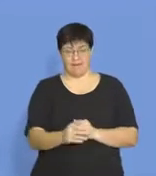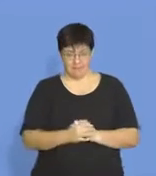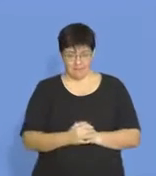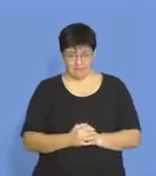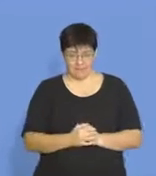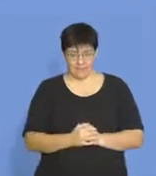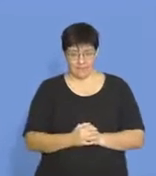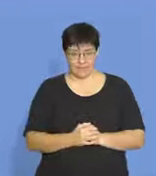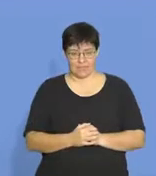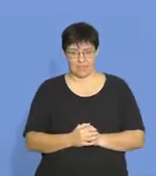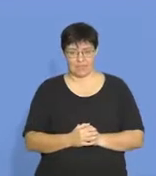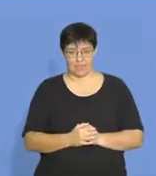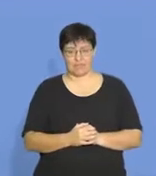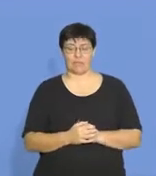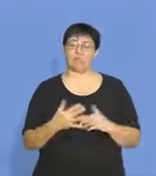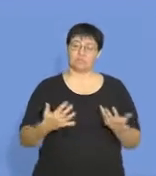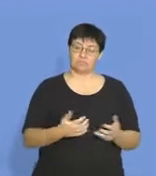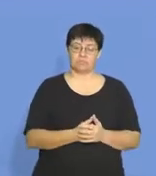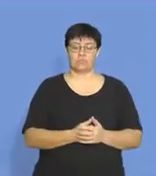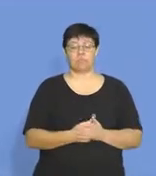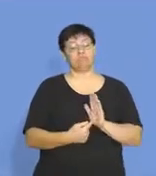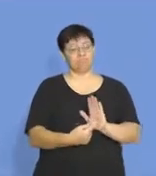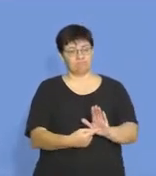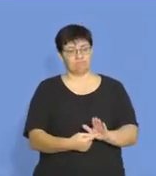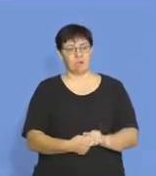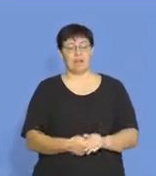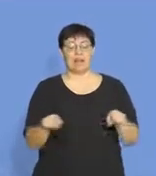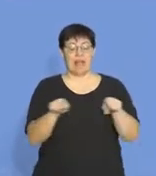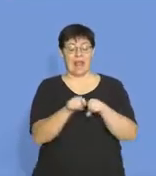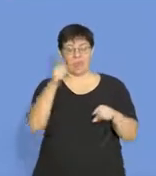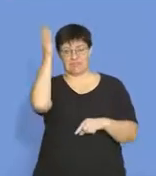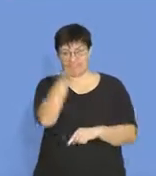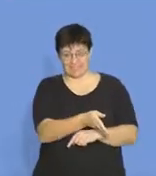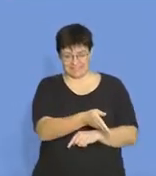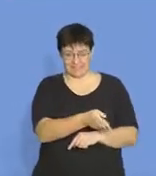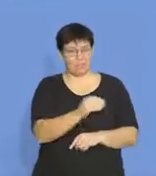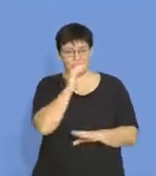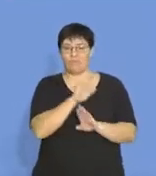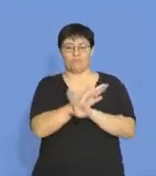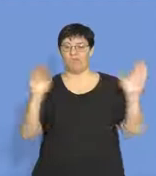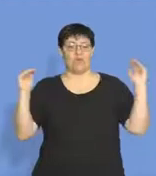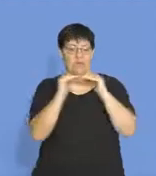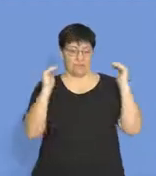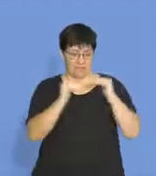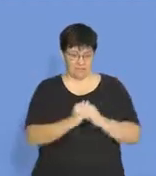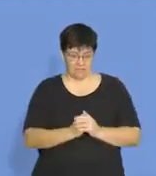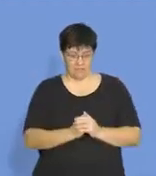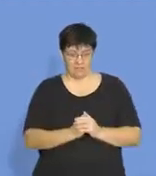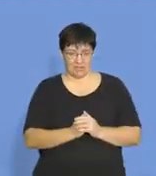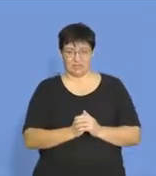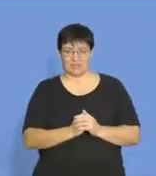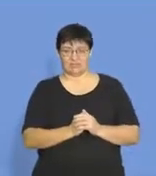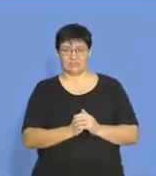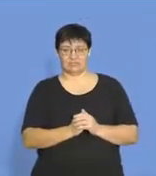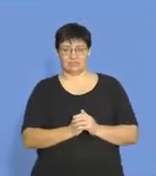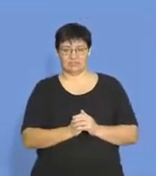about inequalities. So in terms of symbols, not equal, you know that is an equal sign with a transversal